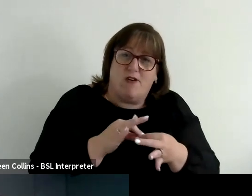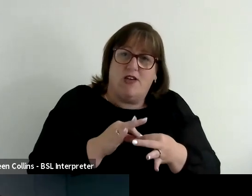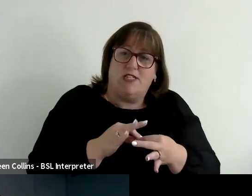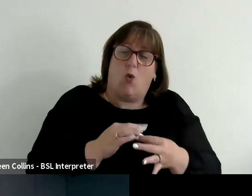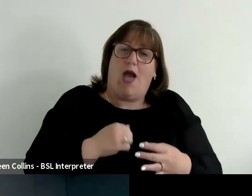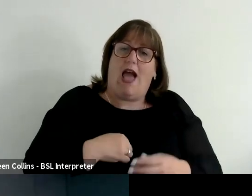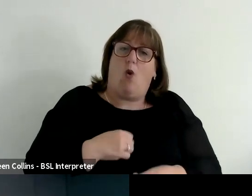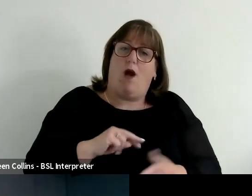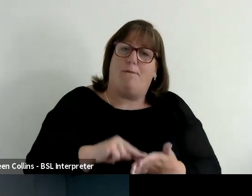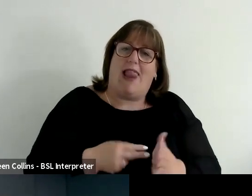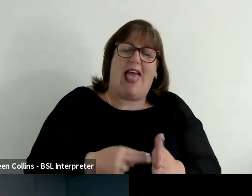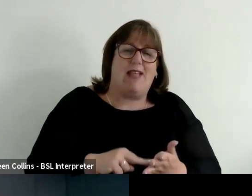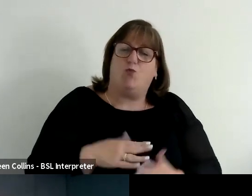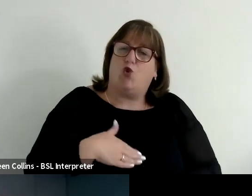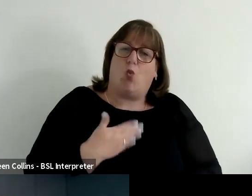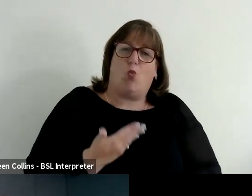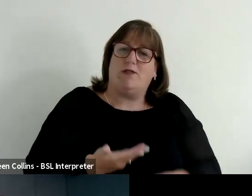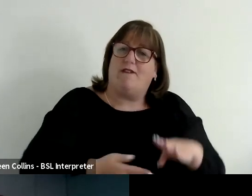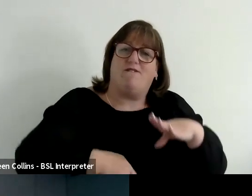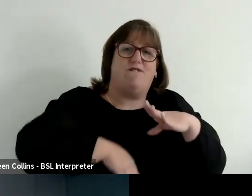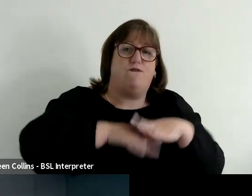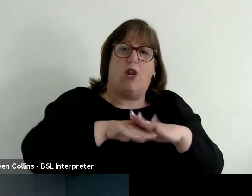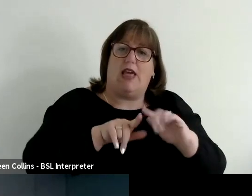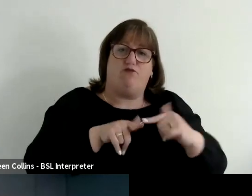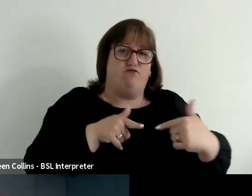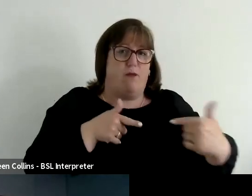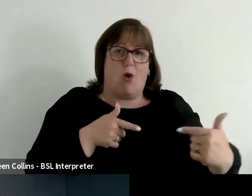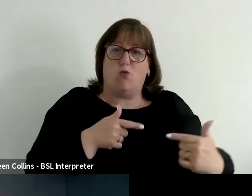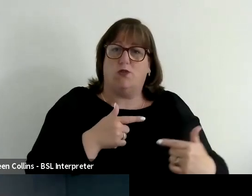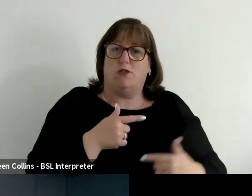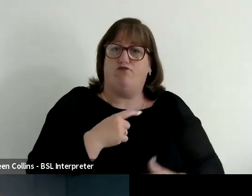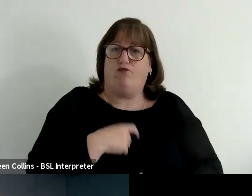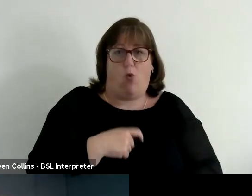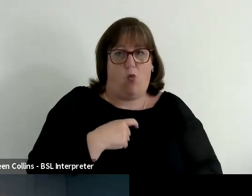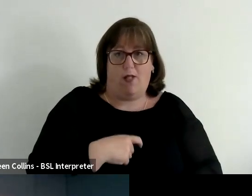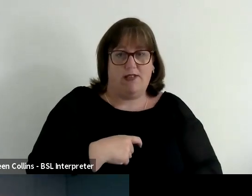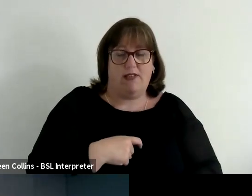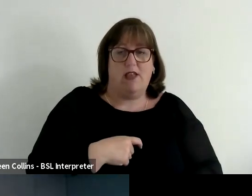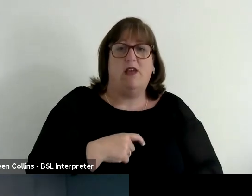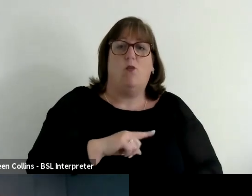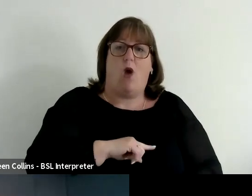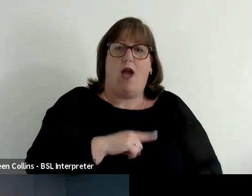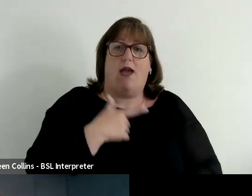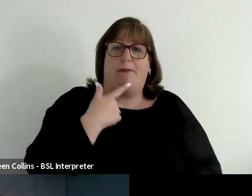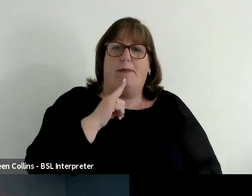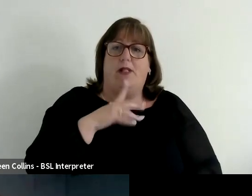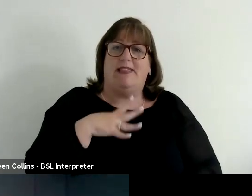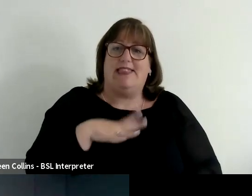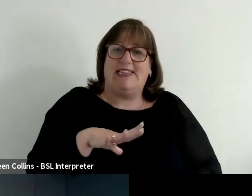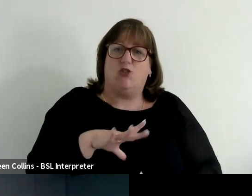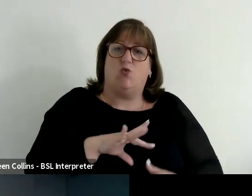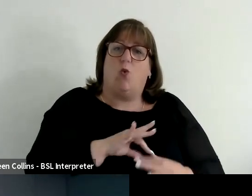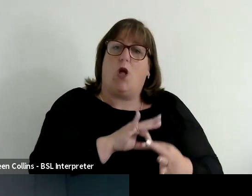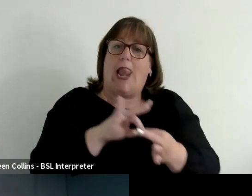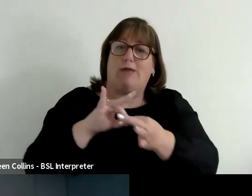fully remote, because actually there is a need for people to collaborate and to connect, and to actually